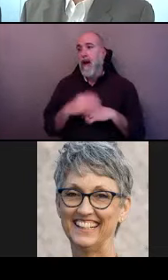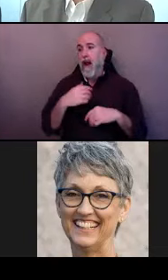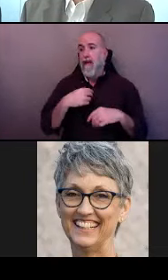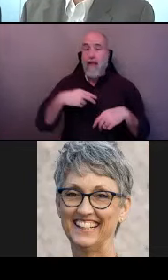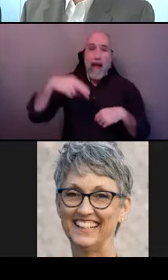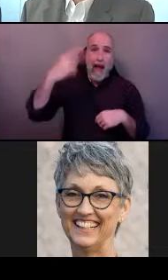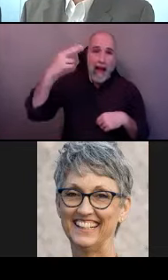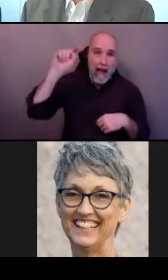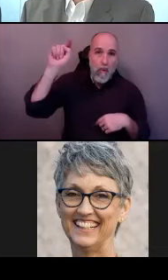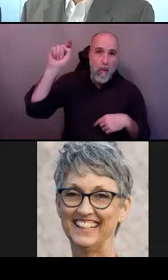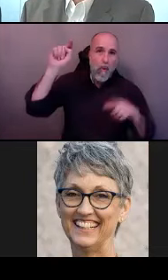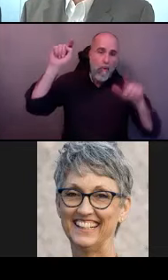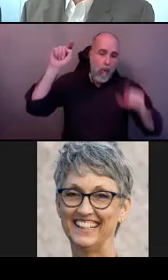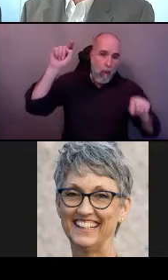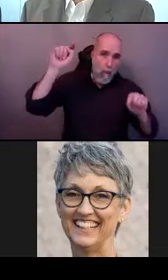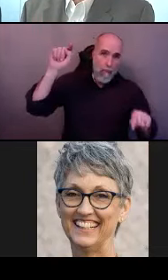point.